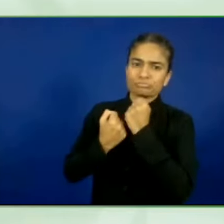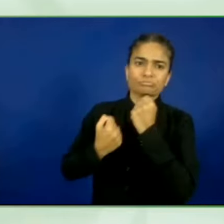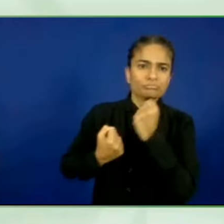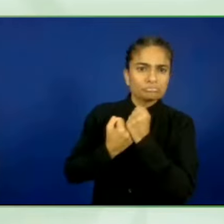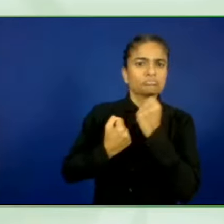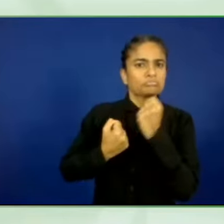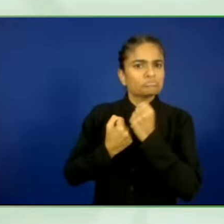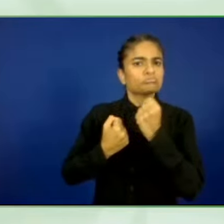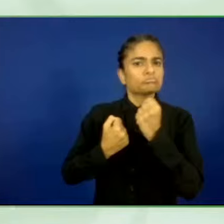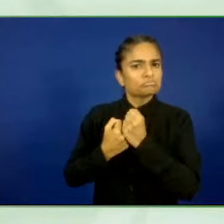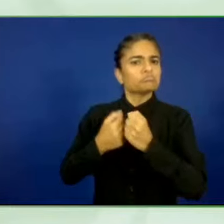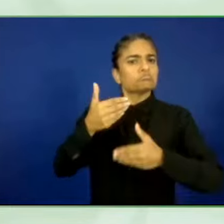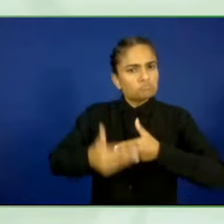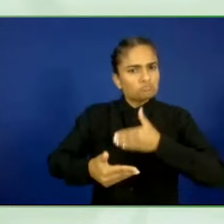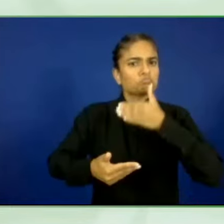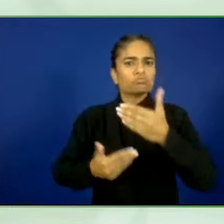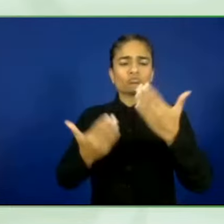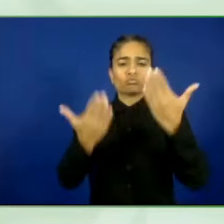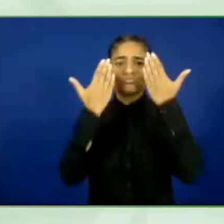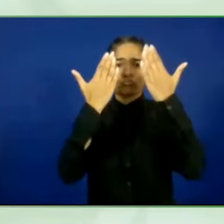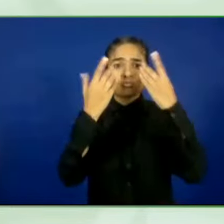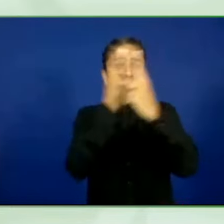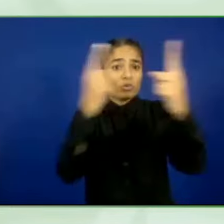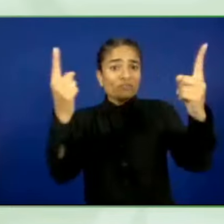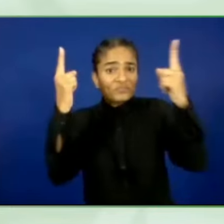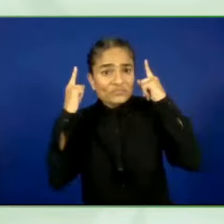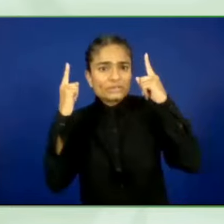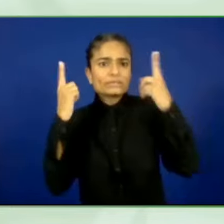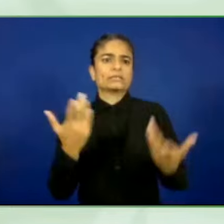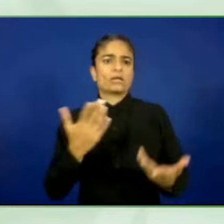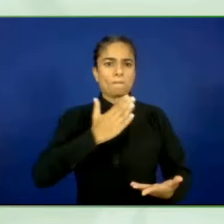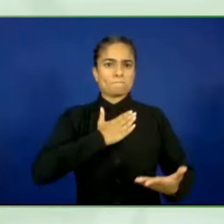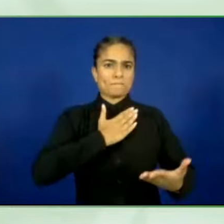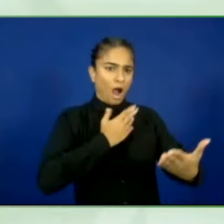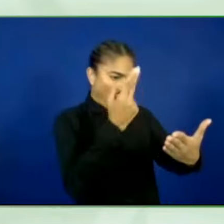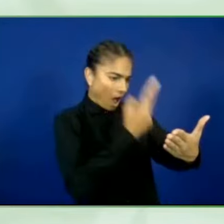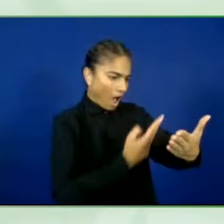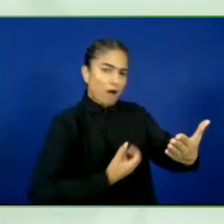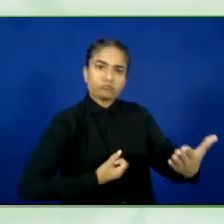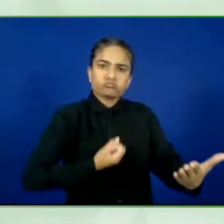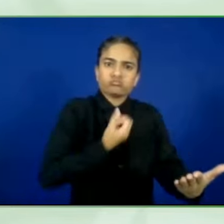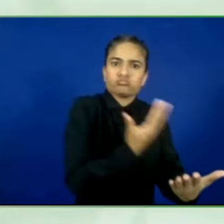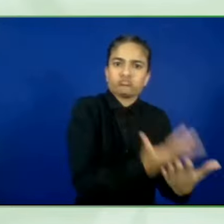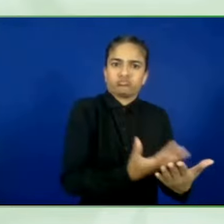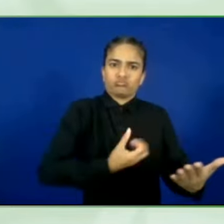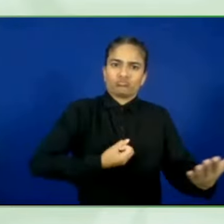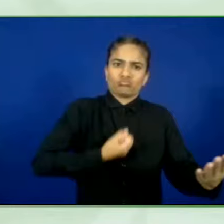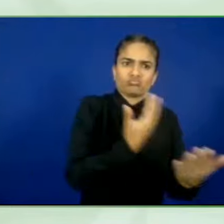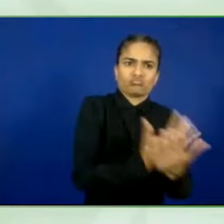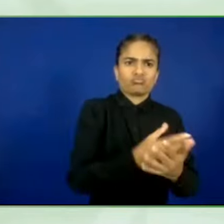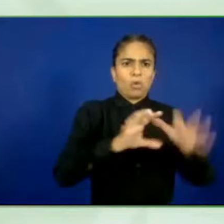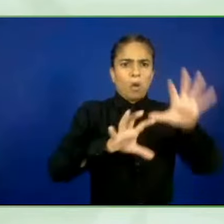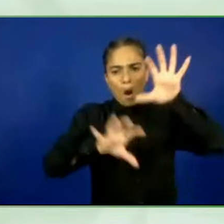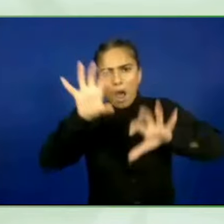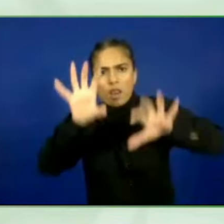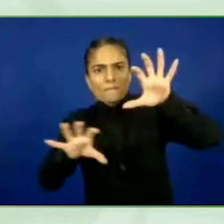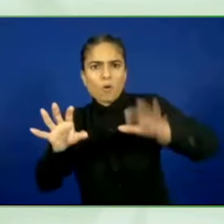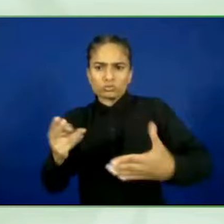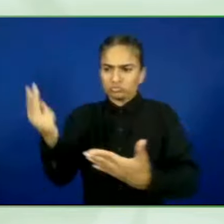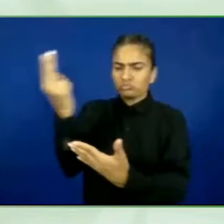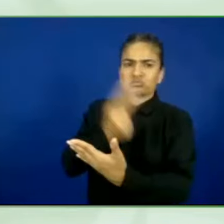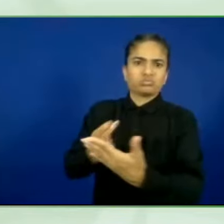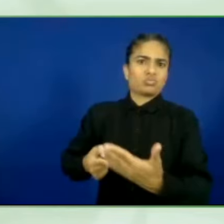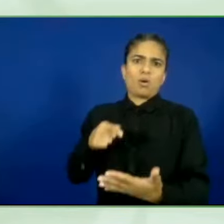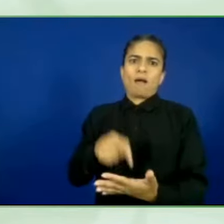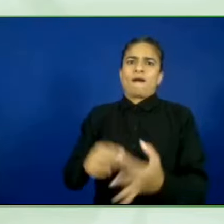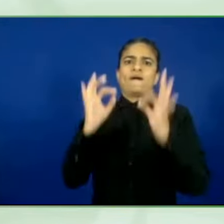into like expressing more of my artwork, which was animation and illustration. And it was brilliant because then I could use that practice